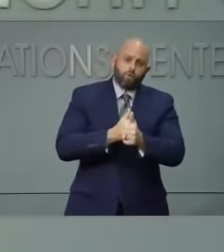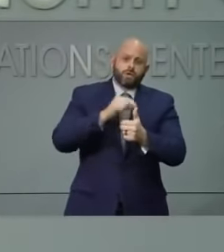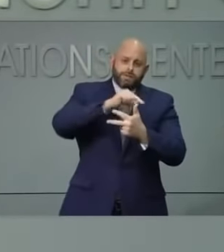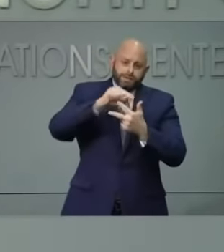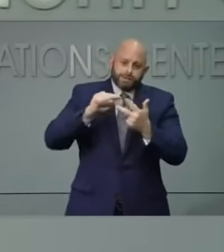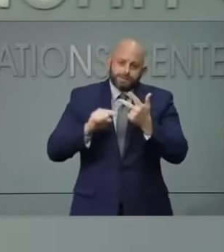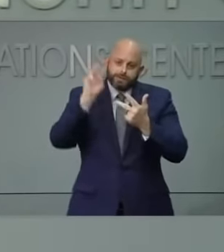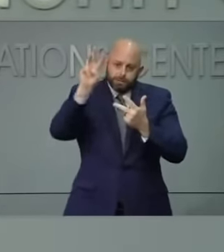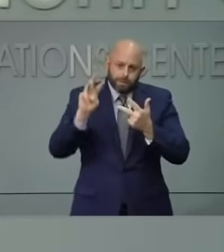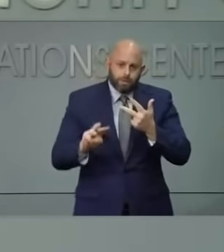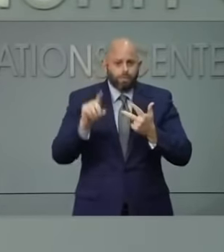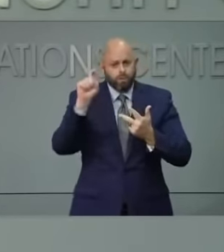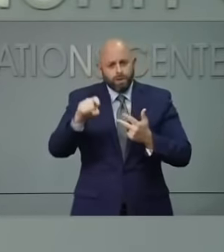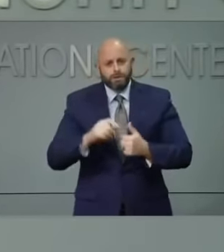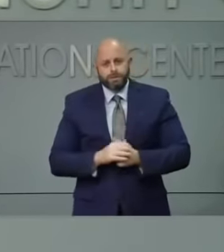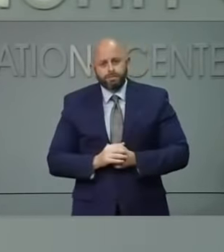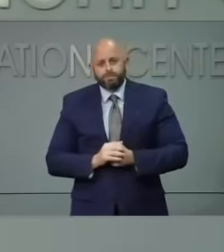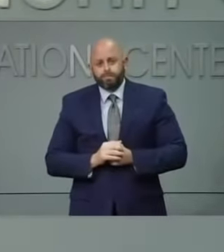Next question, please.